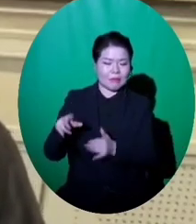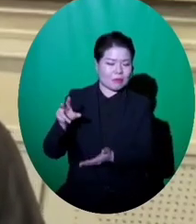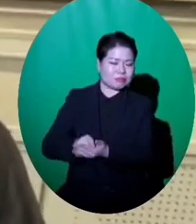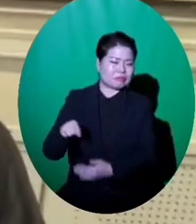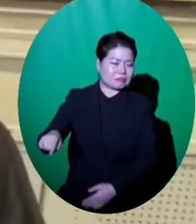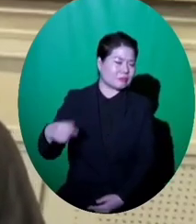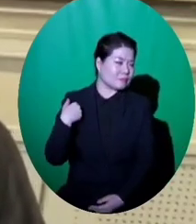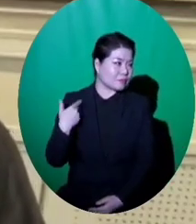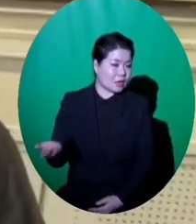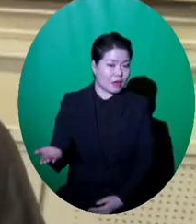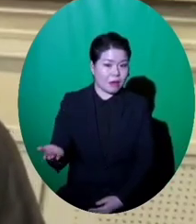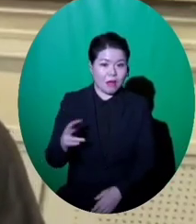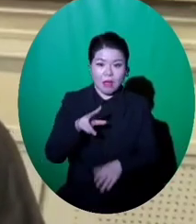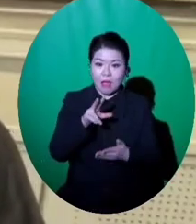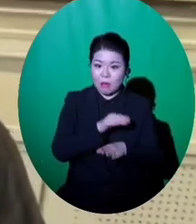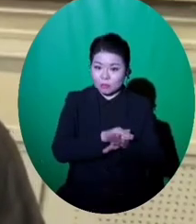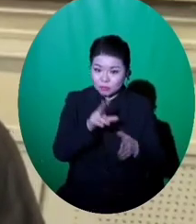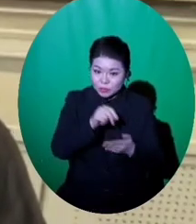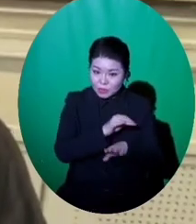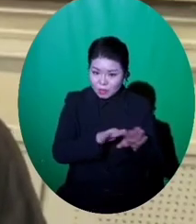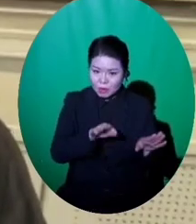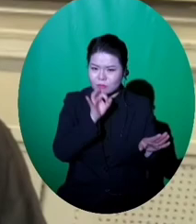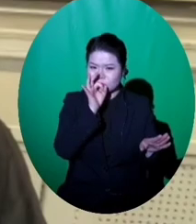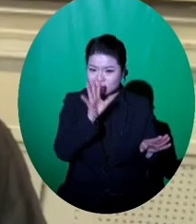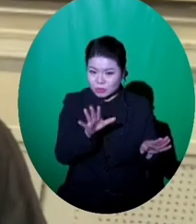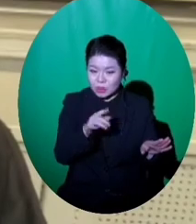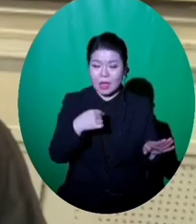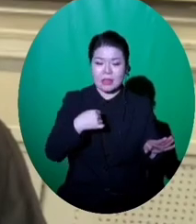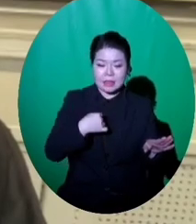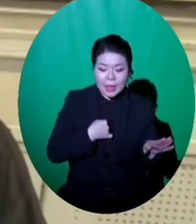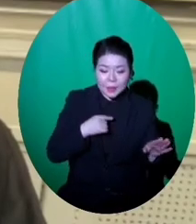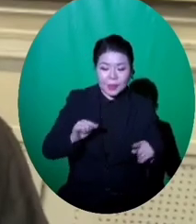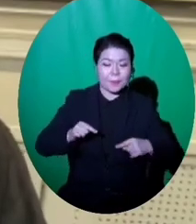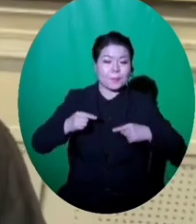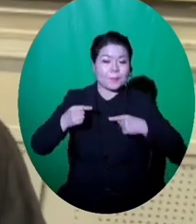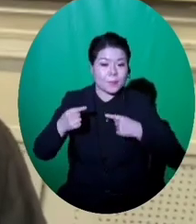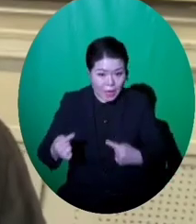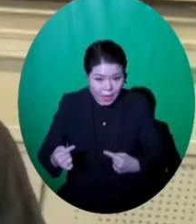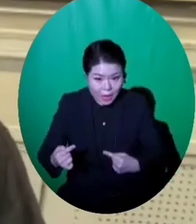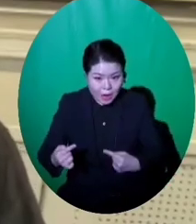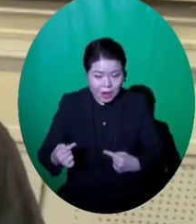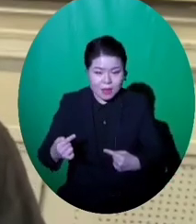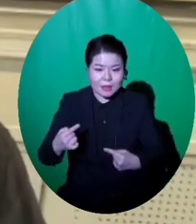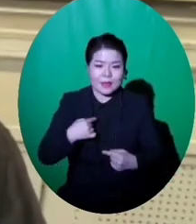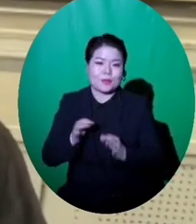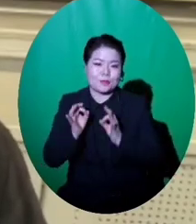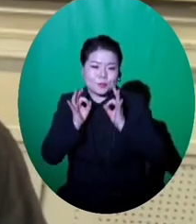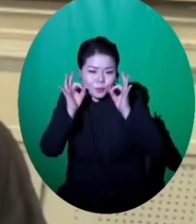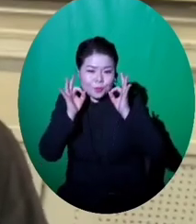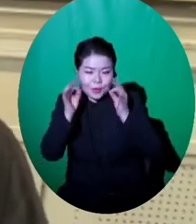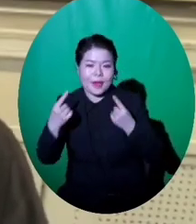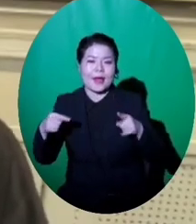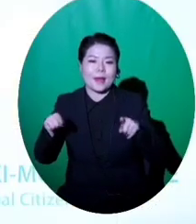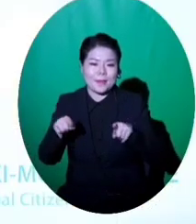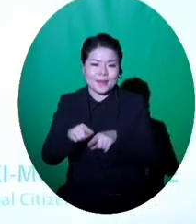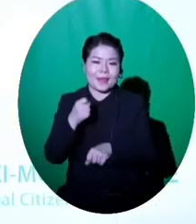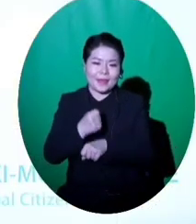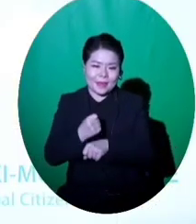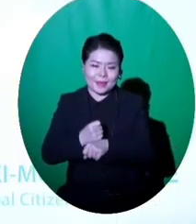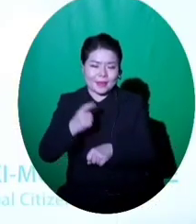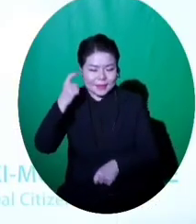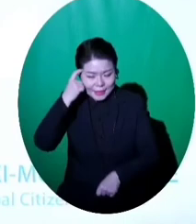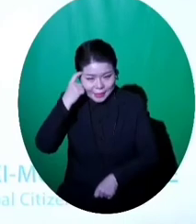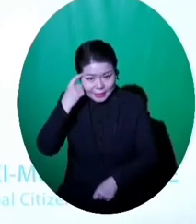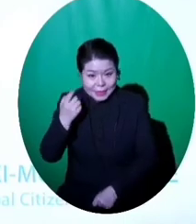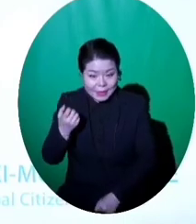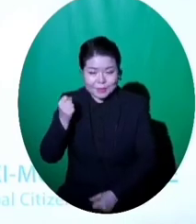some stake and some ability to change things is actually to try to change them. Good, thank you. What can